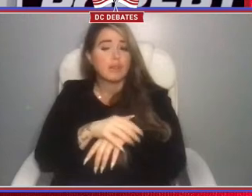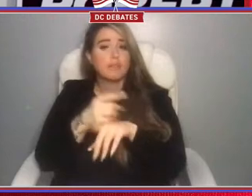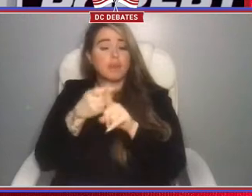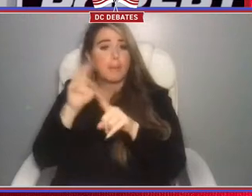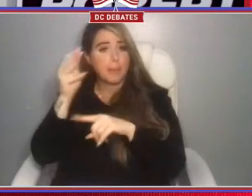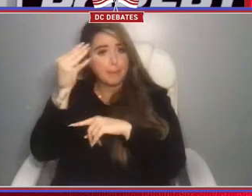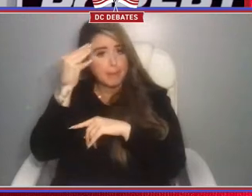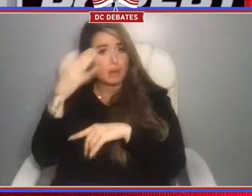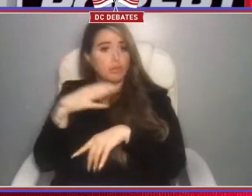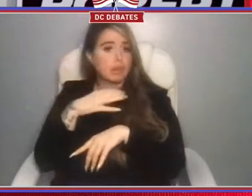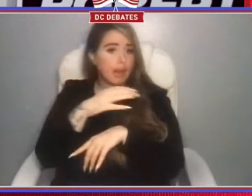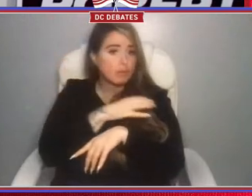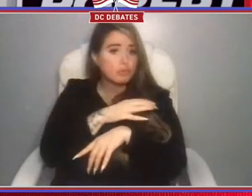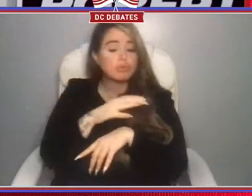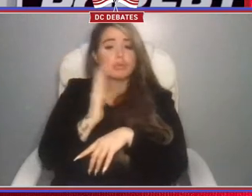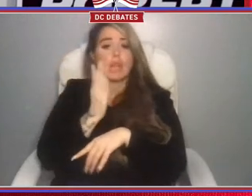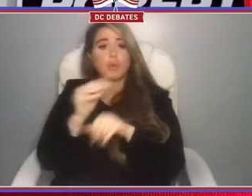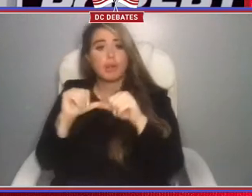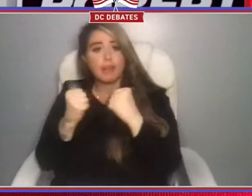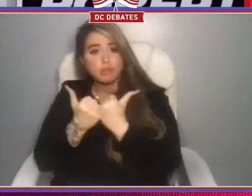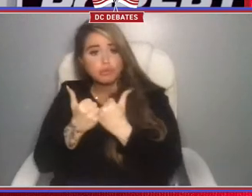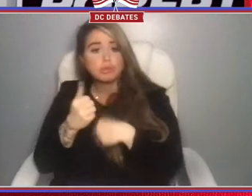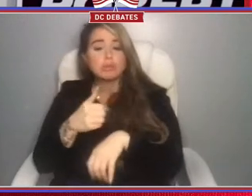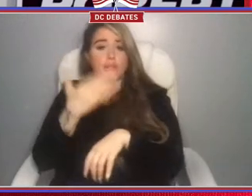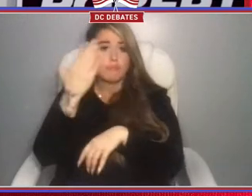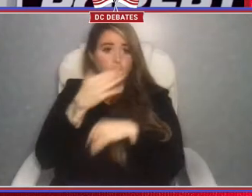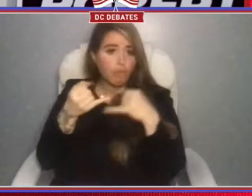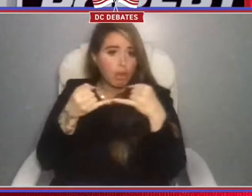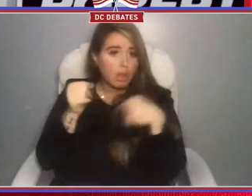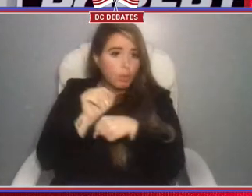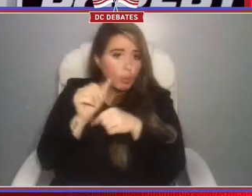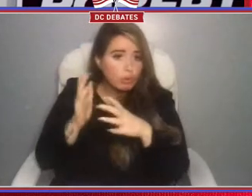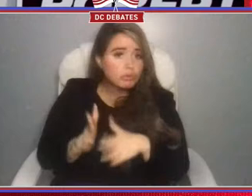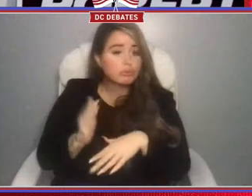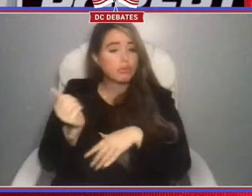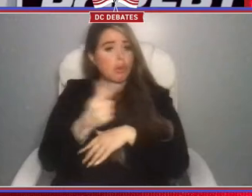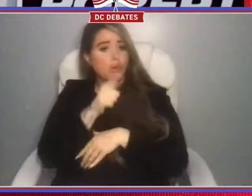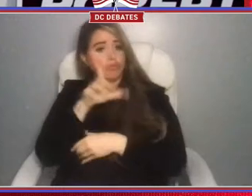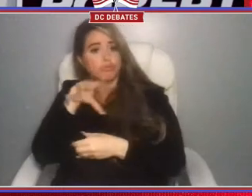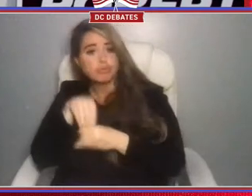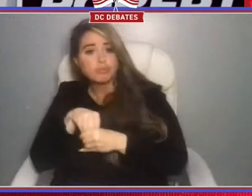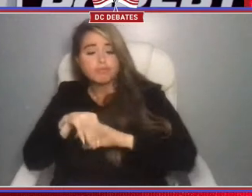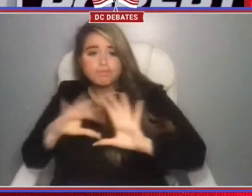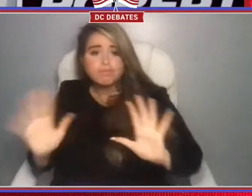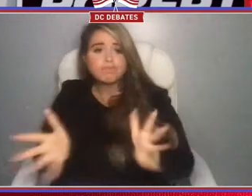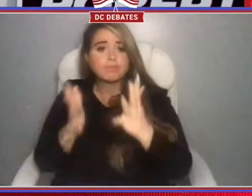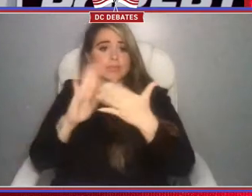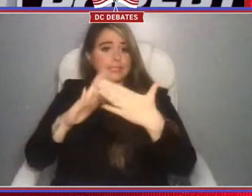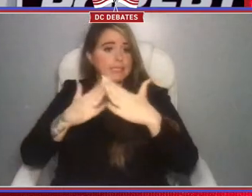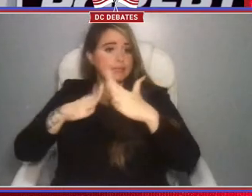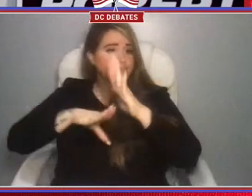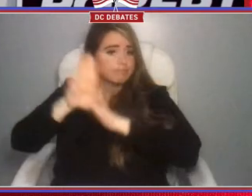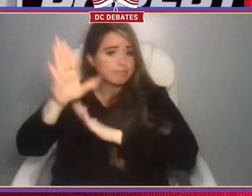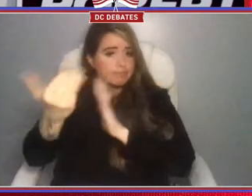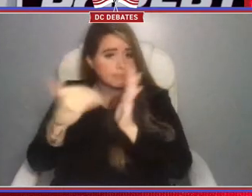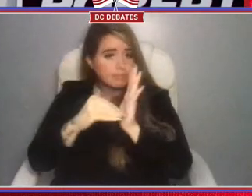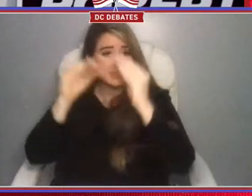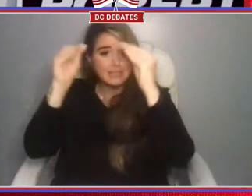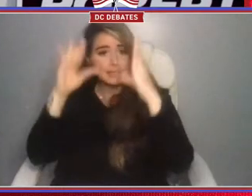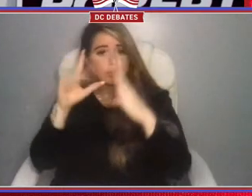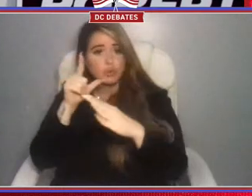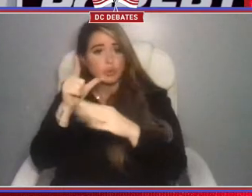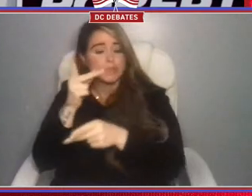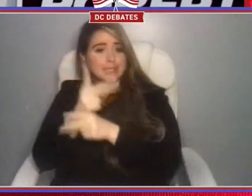to our agencies, to our frontline workers who have moved our city forward, to the teachers who have kept our classrooms